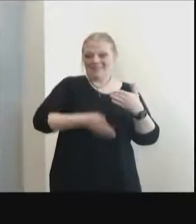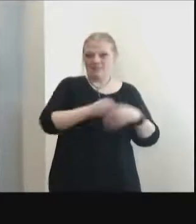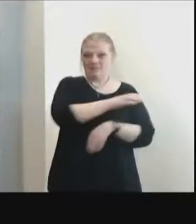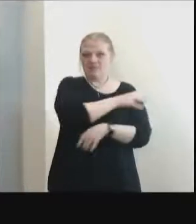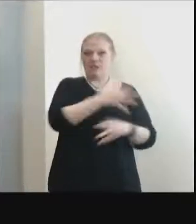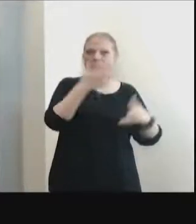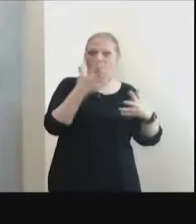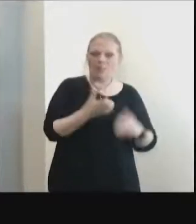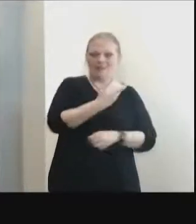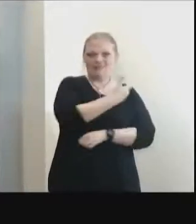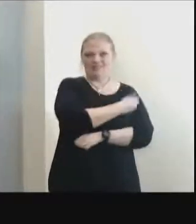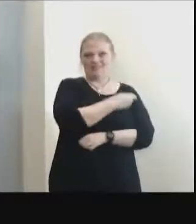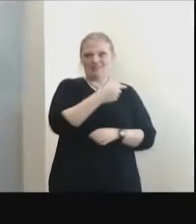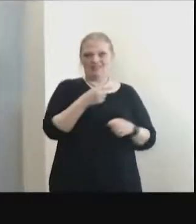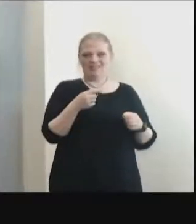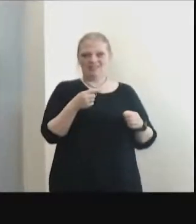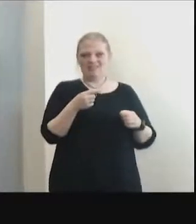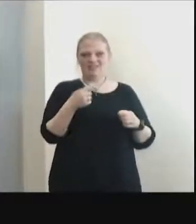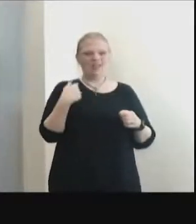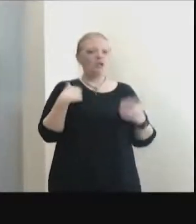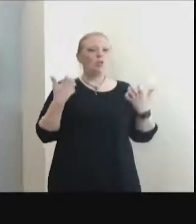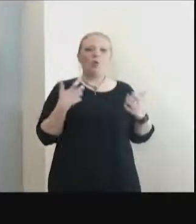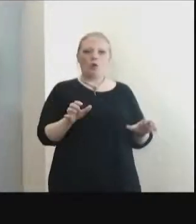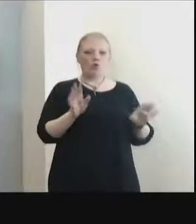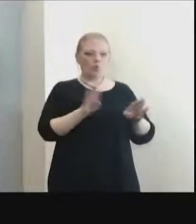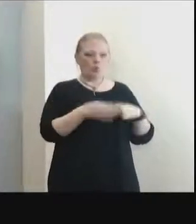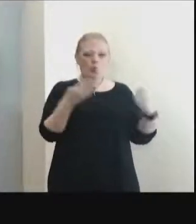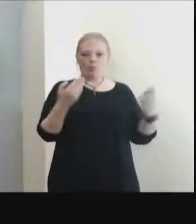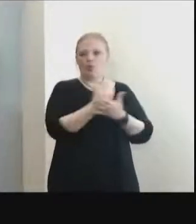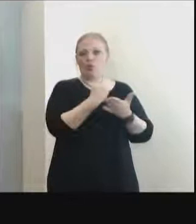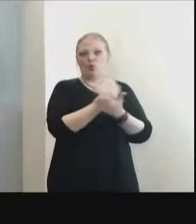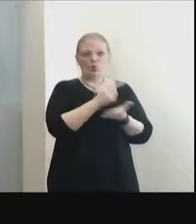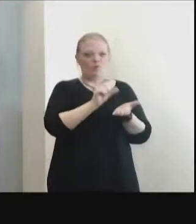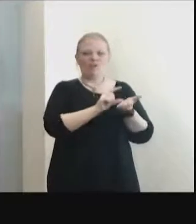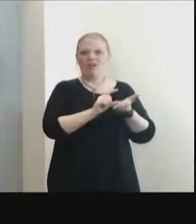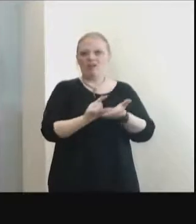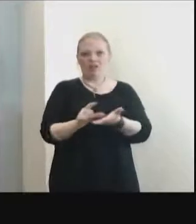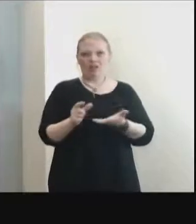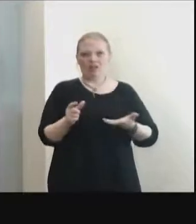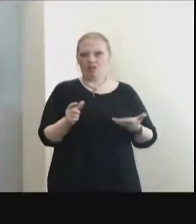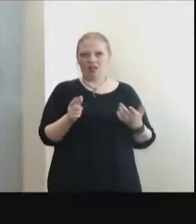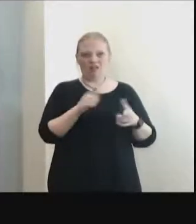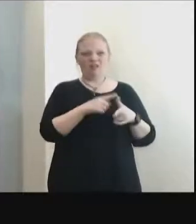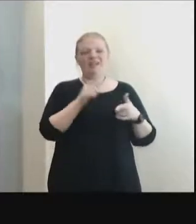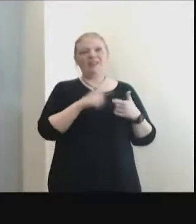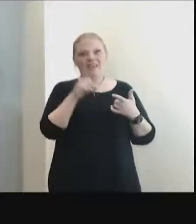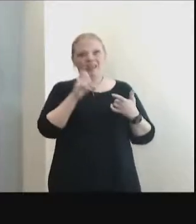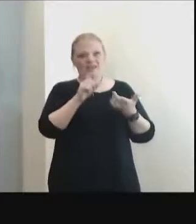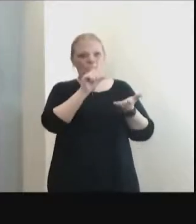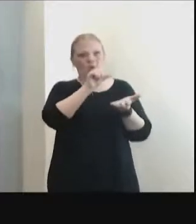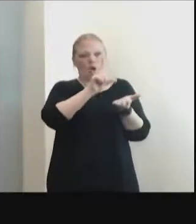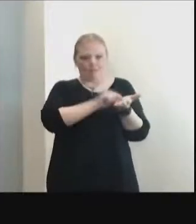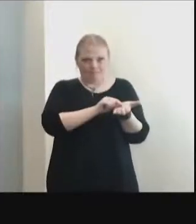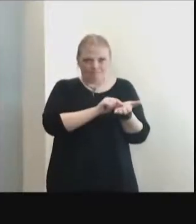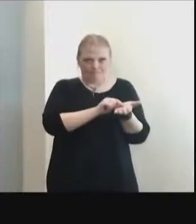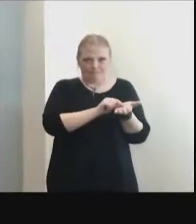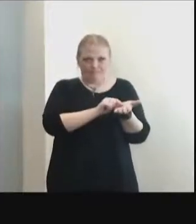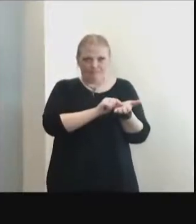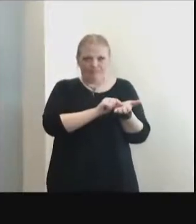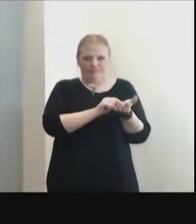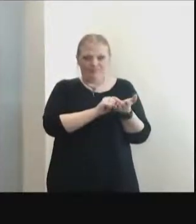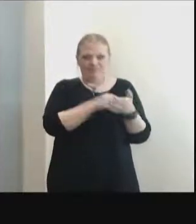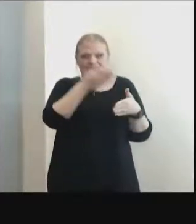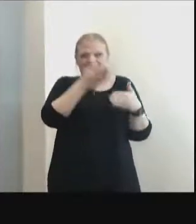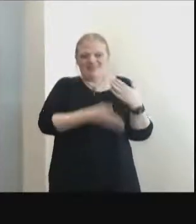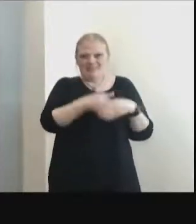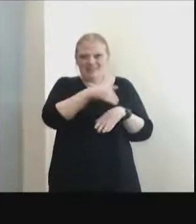get vaccinated, and we do not want to break open another vial to then have to use that whole vial up by the end